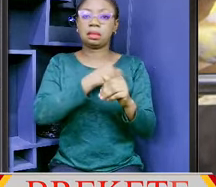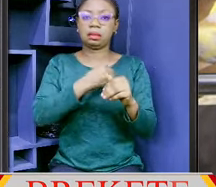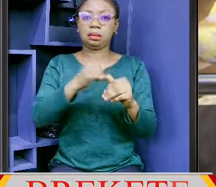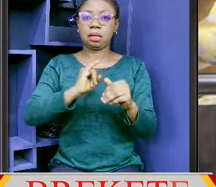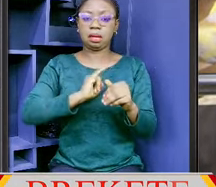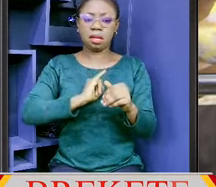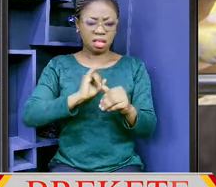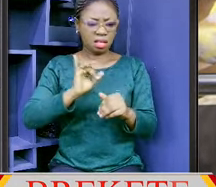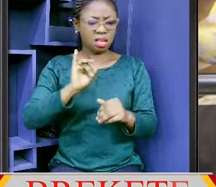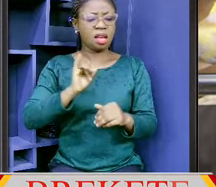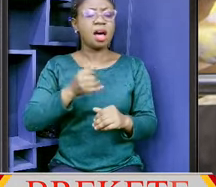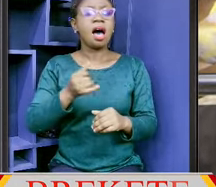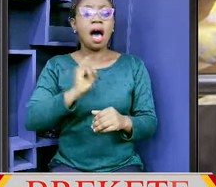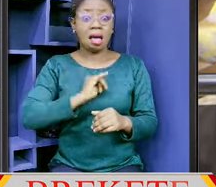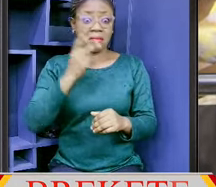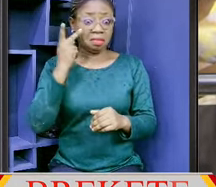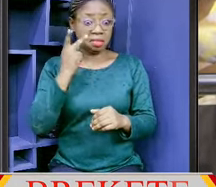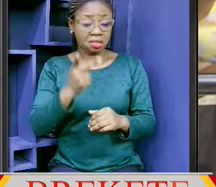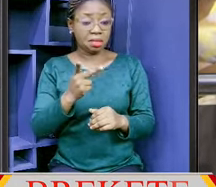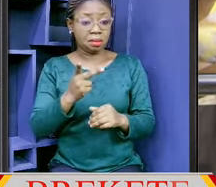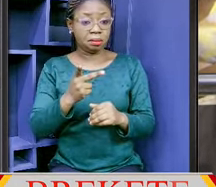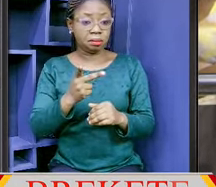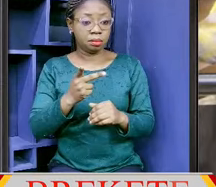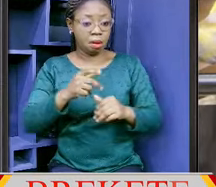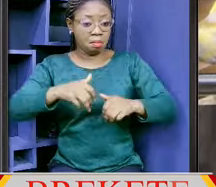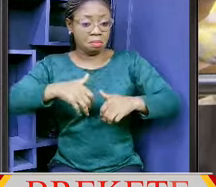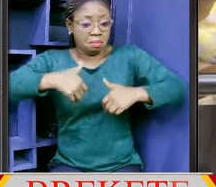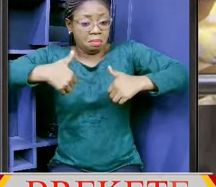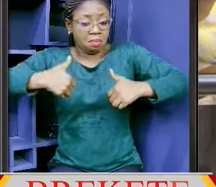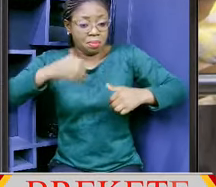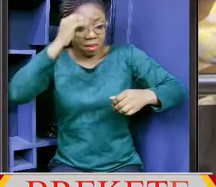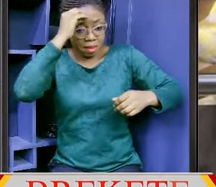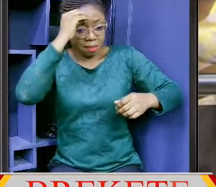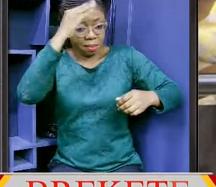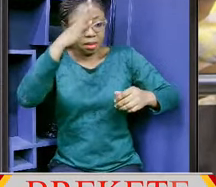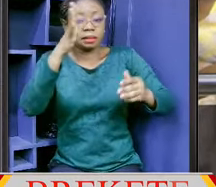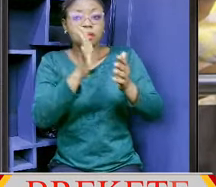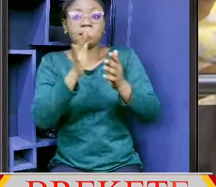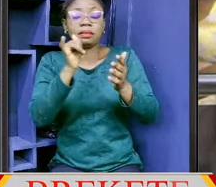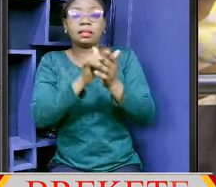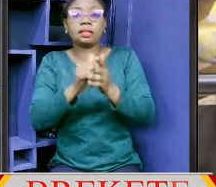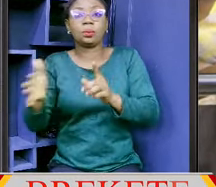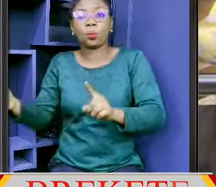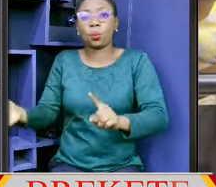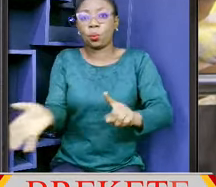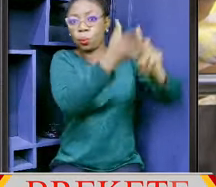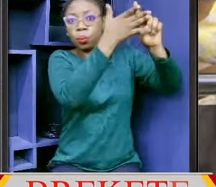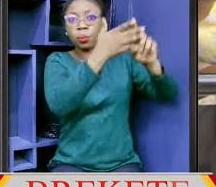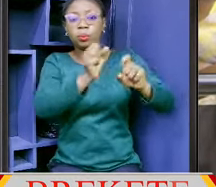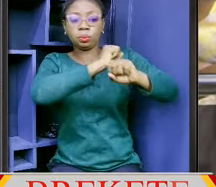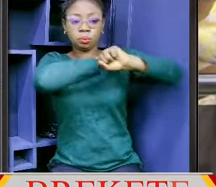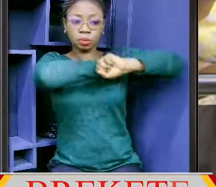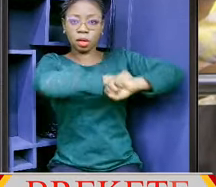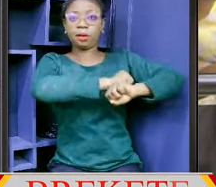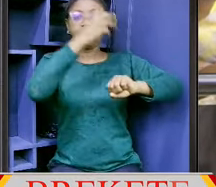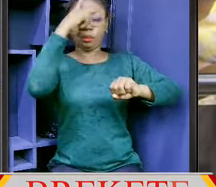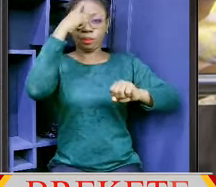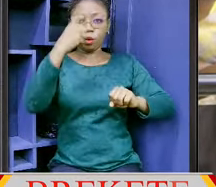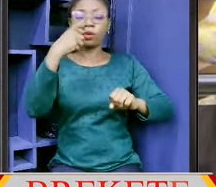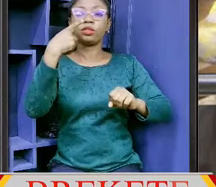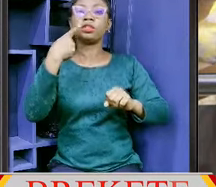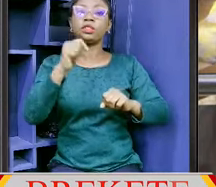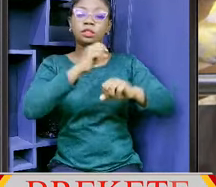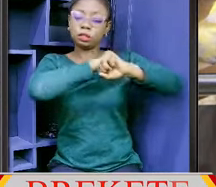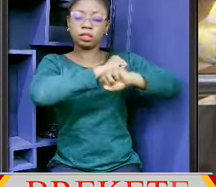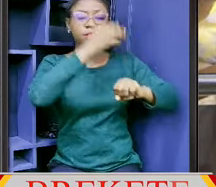I don't see big man waste sack in security because the security forget to give the dog food. I waiting make the